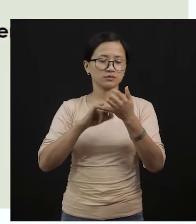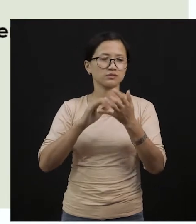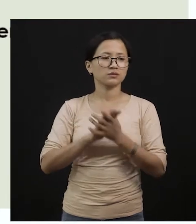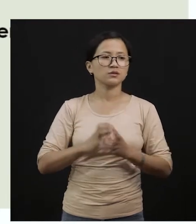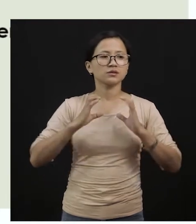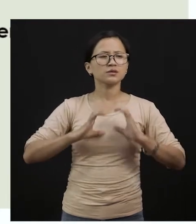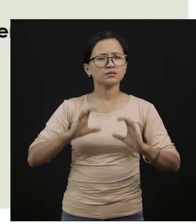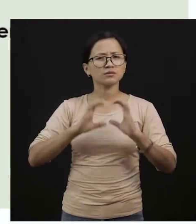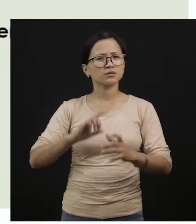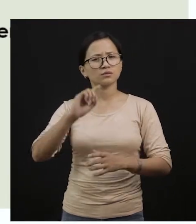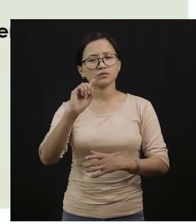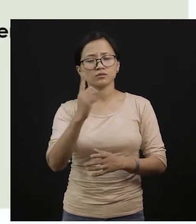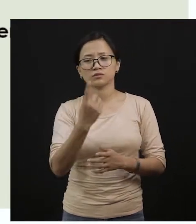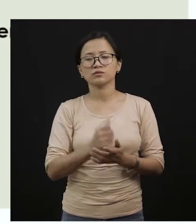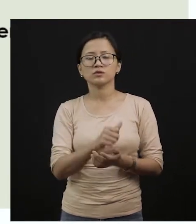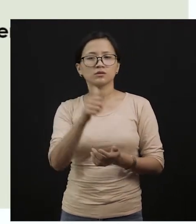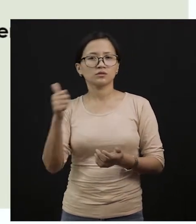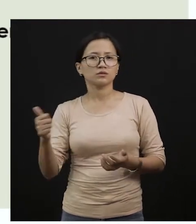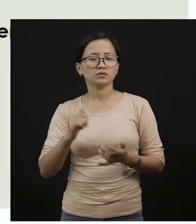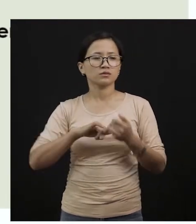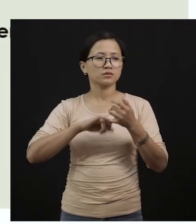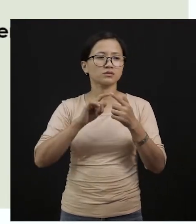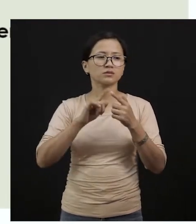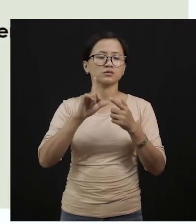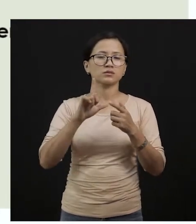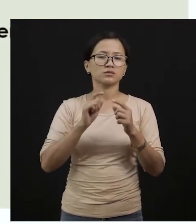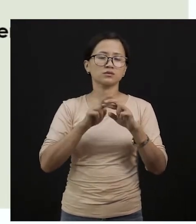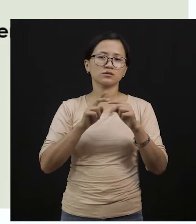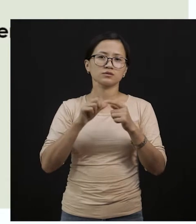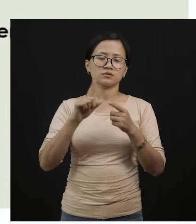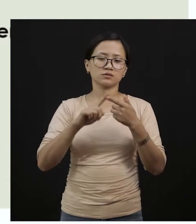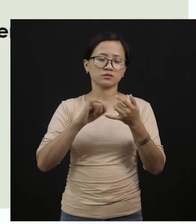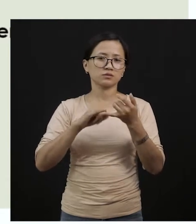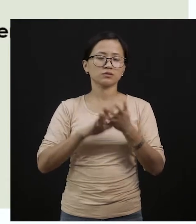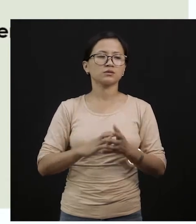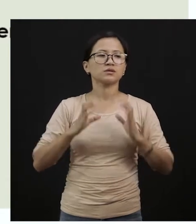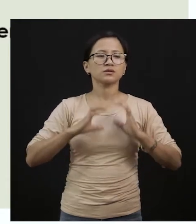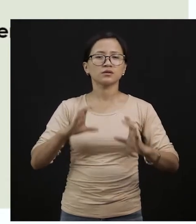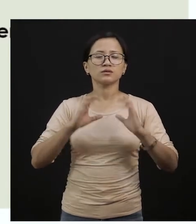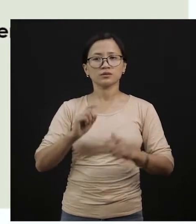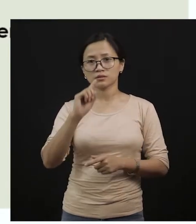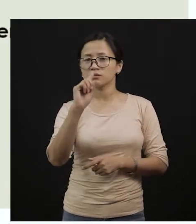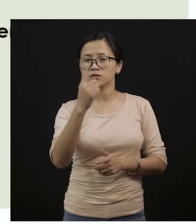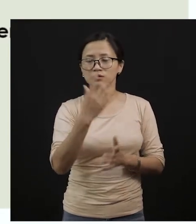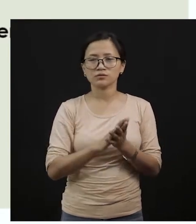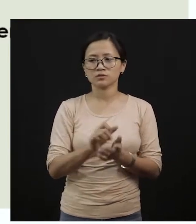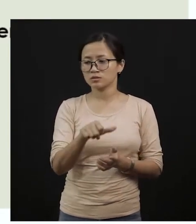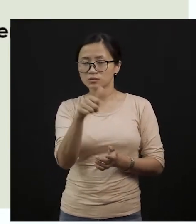only for others. I want you to read along with me. Selfless. Caring only for others,